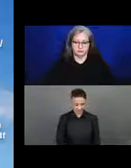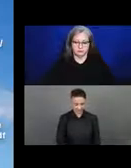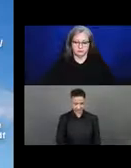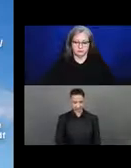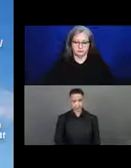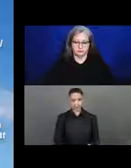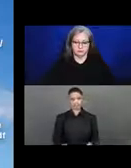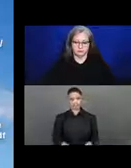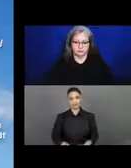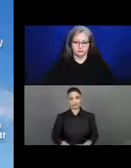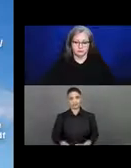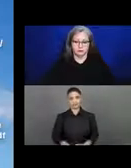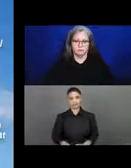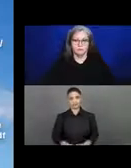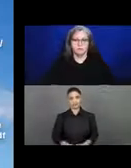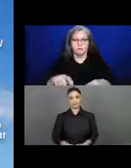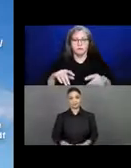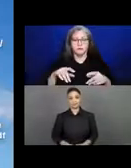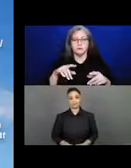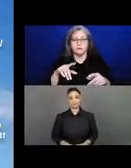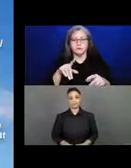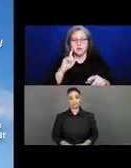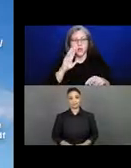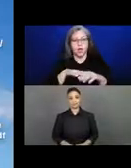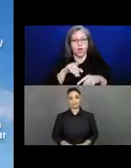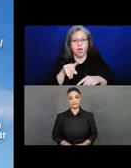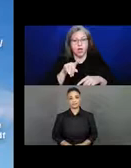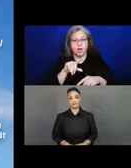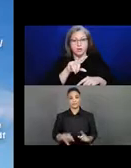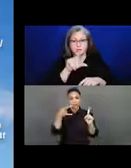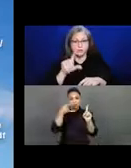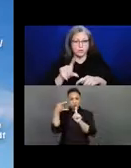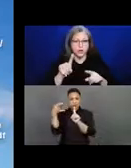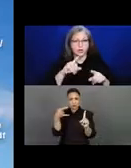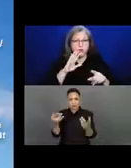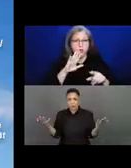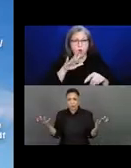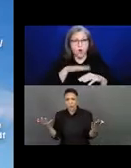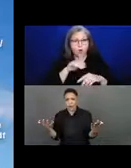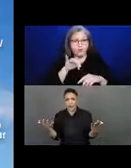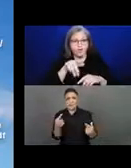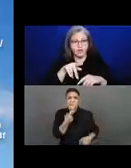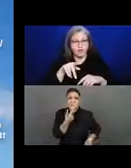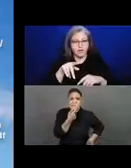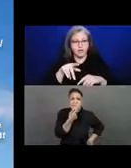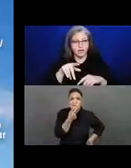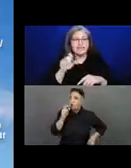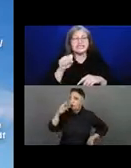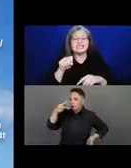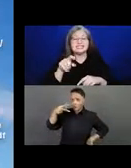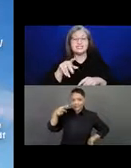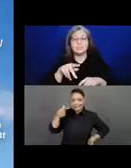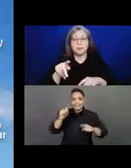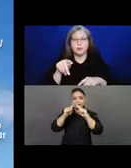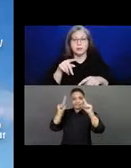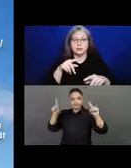Mm-mm. On the right, you're almost there. The Zoom or no, where? It's on it the says, PowerPoint. Yeah, so